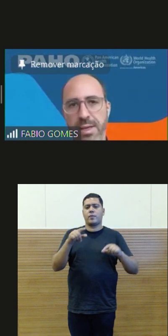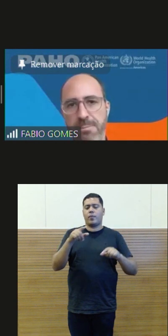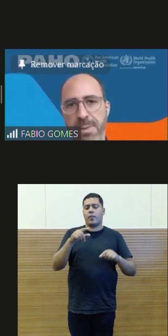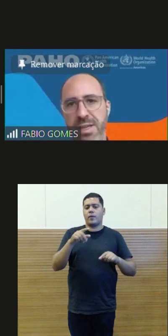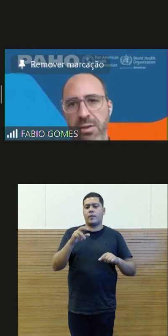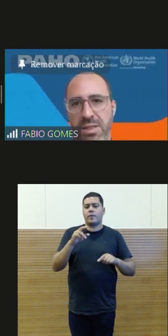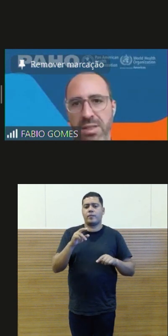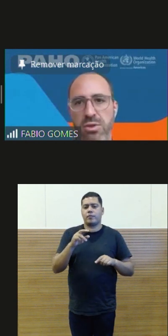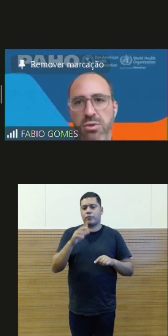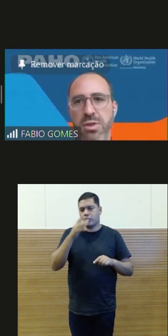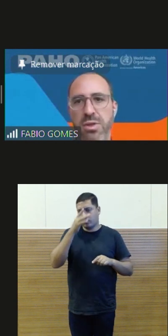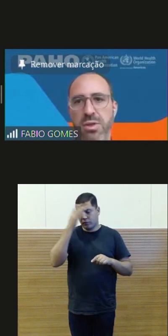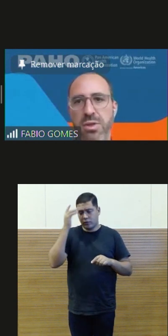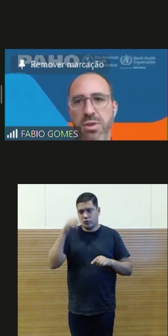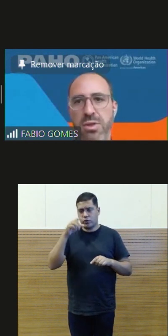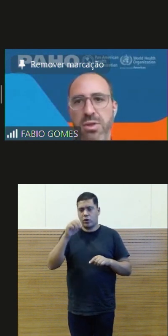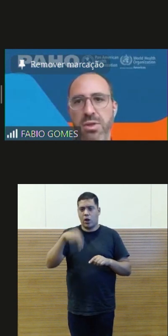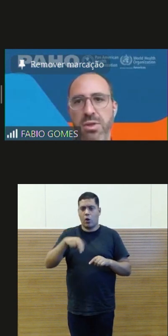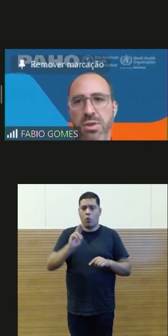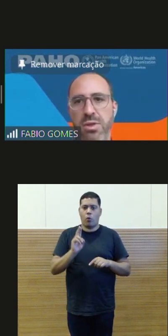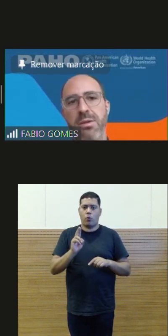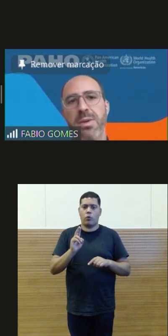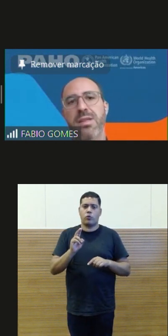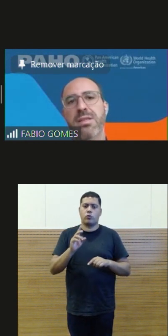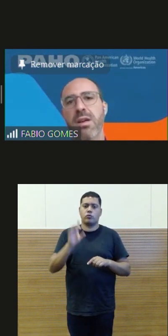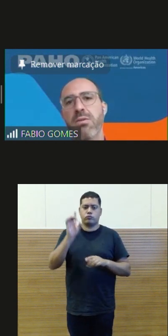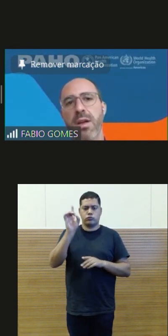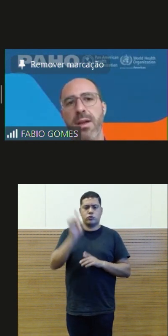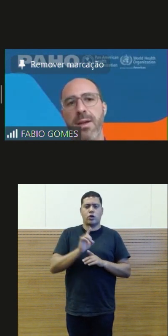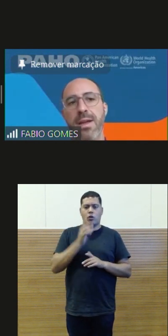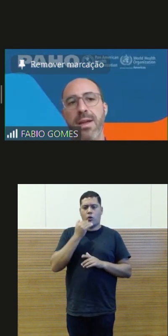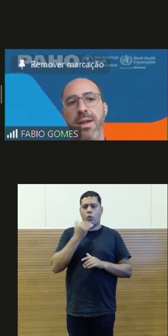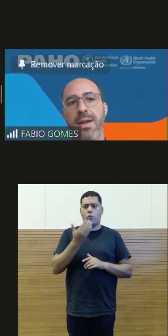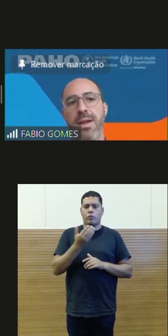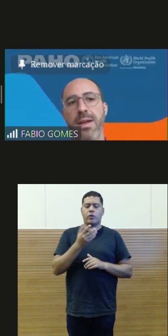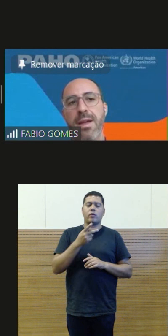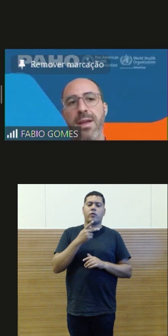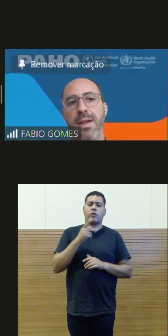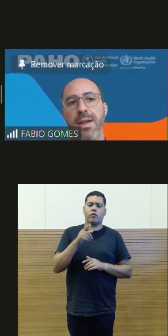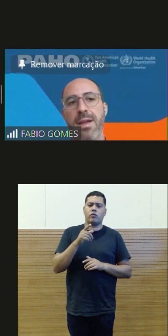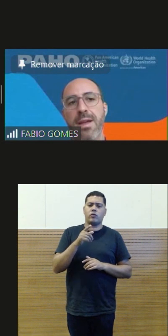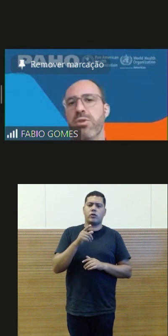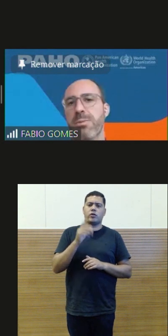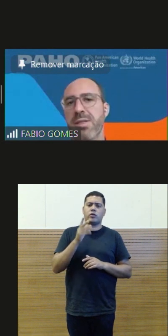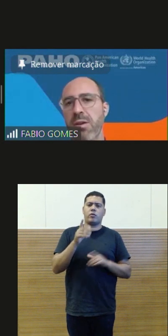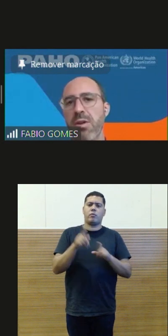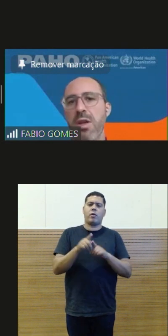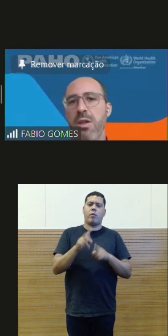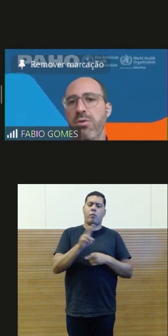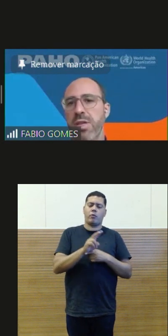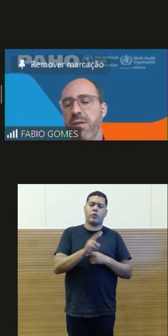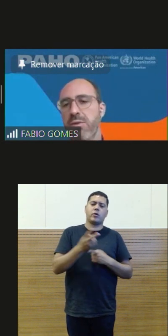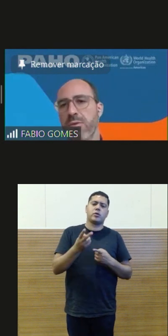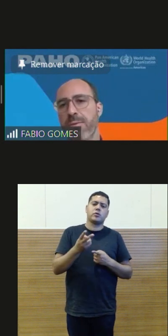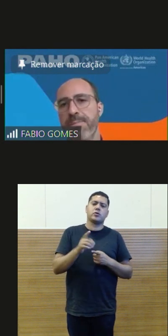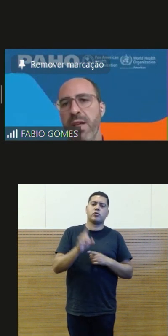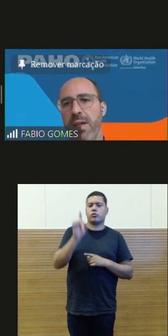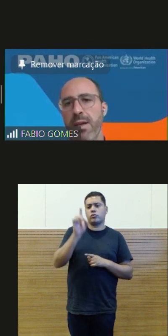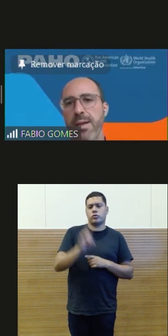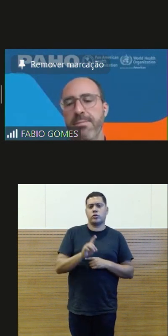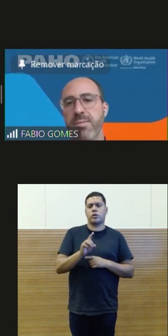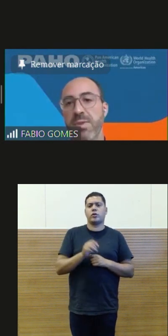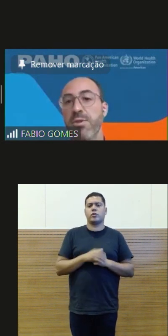And I'll end with this quote of the Special Rapporteur of the United Nations on the right to food, which